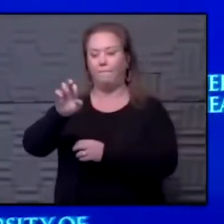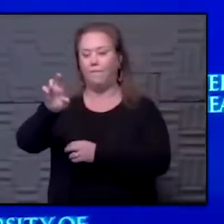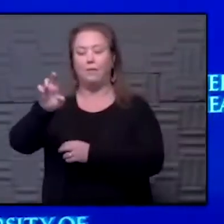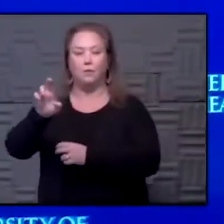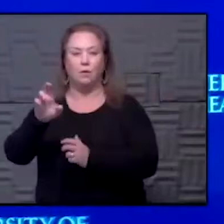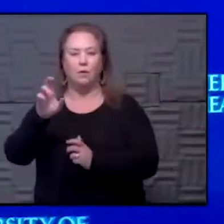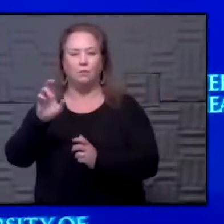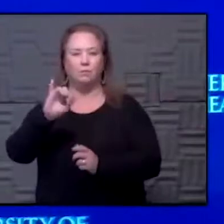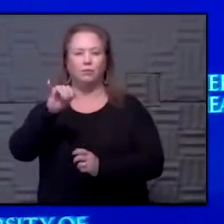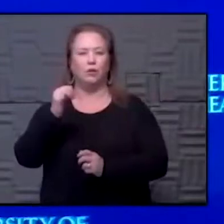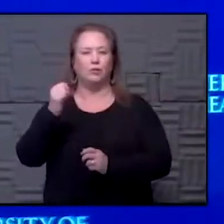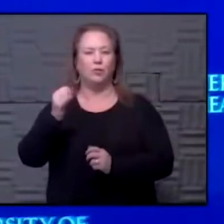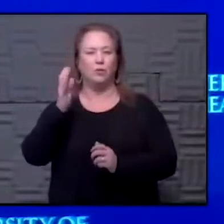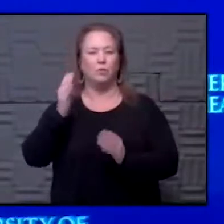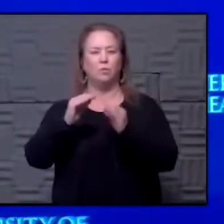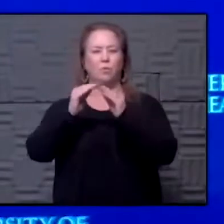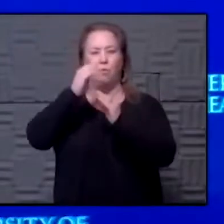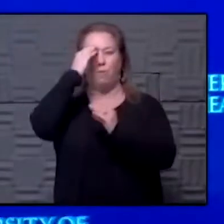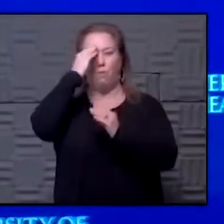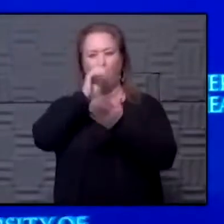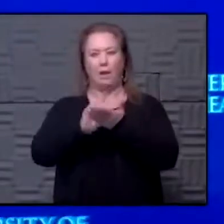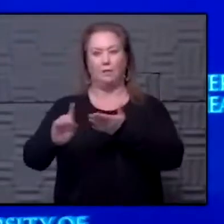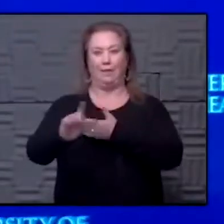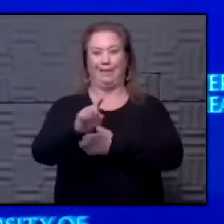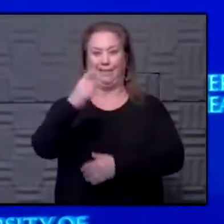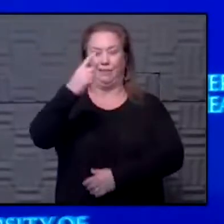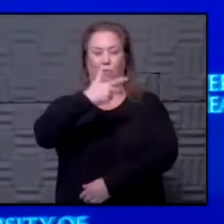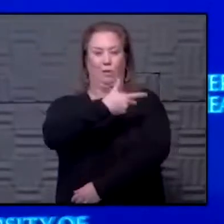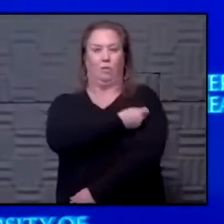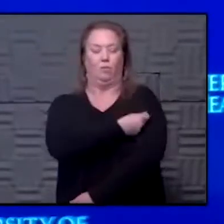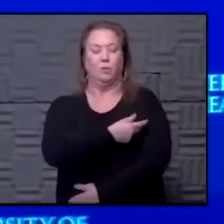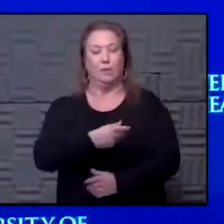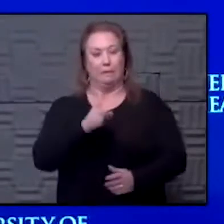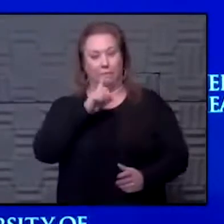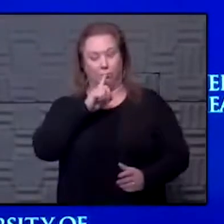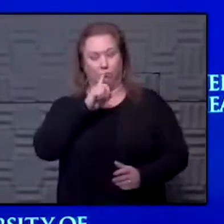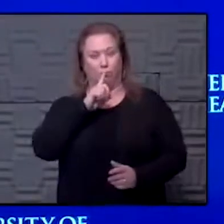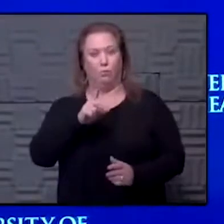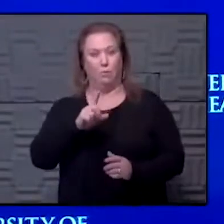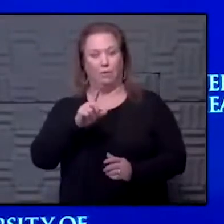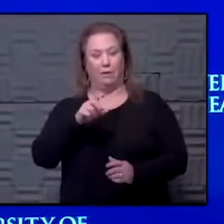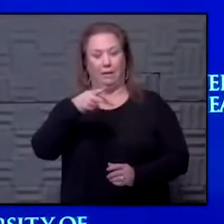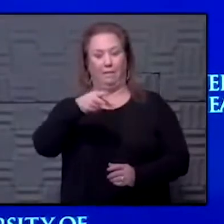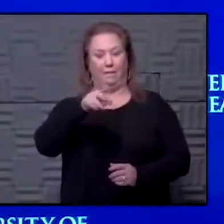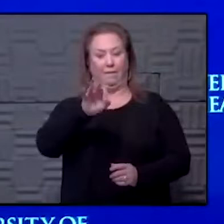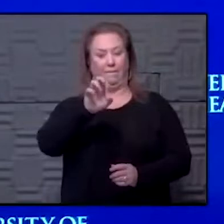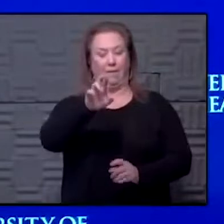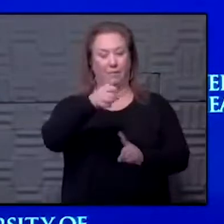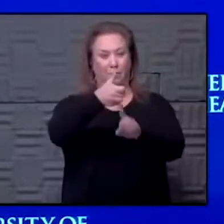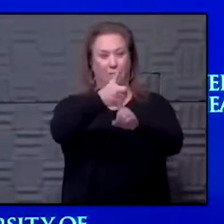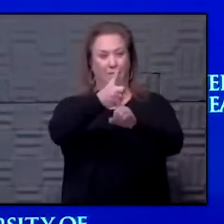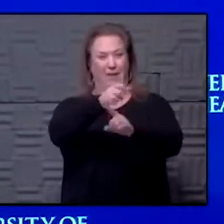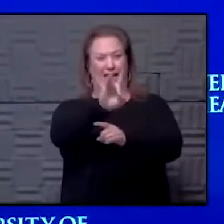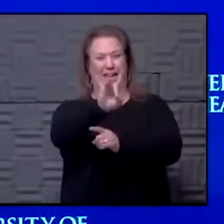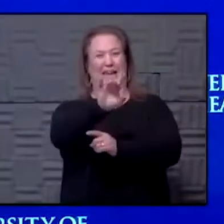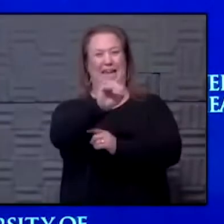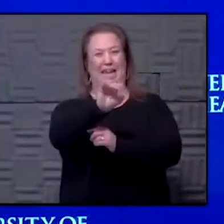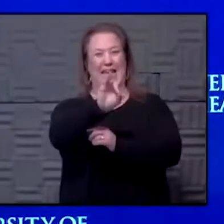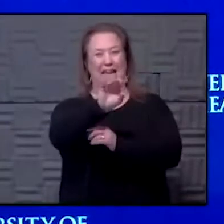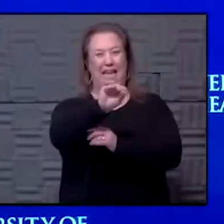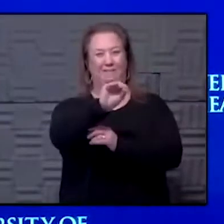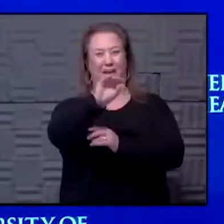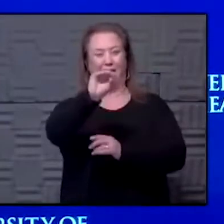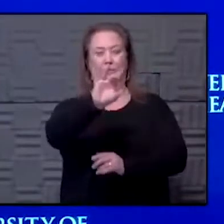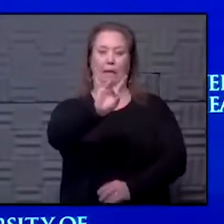Yeah. But that's a single-dose regimen. But if it's really true that the Pfizer vaccine can give 80 to 85%